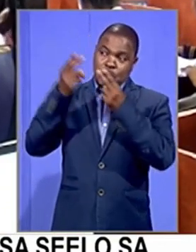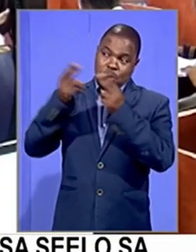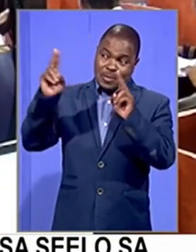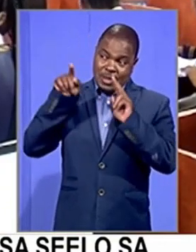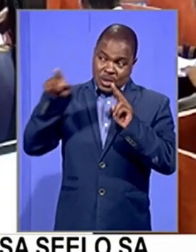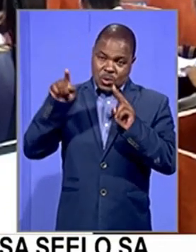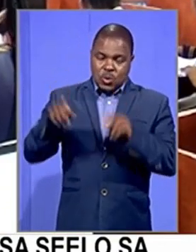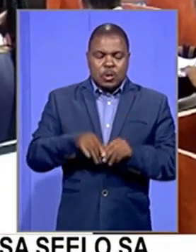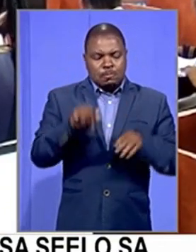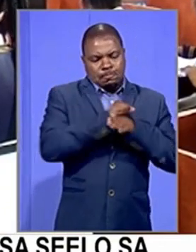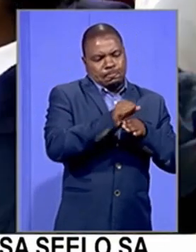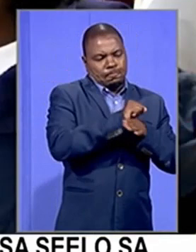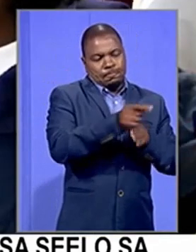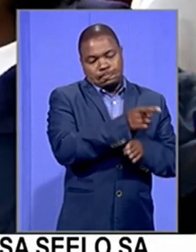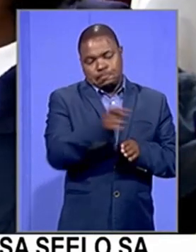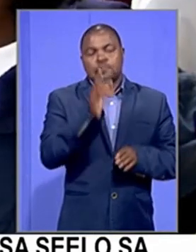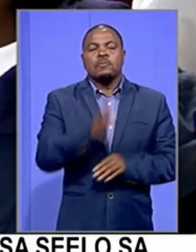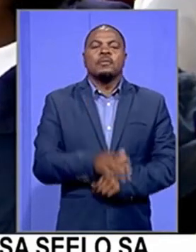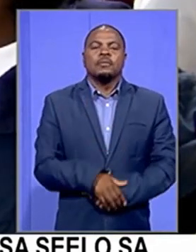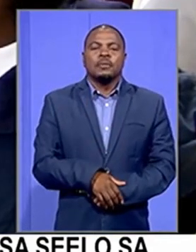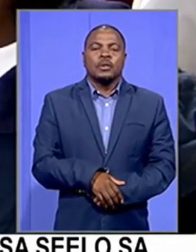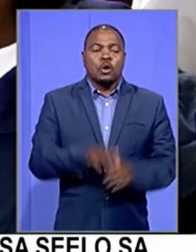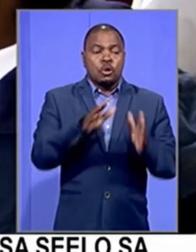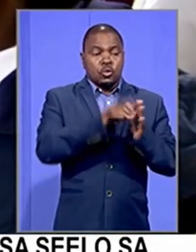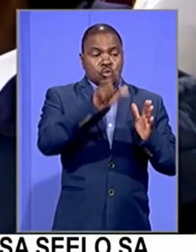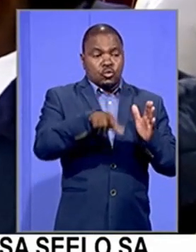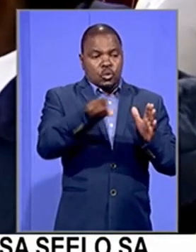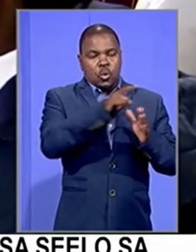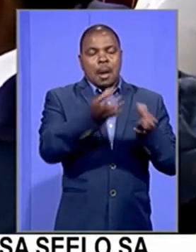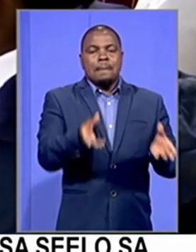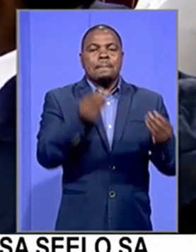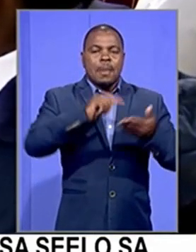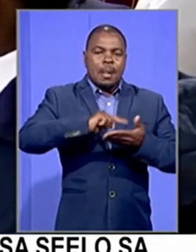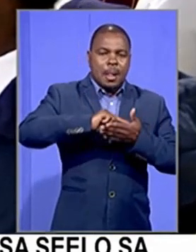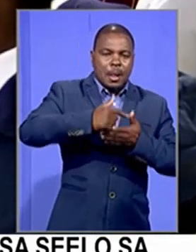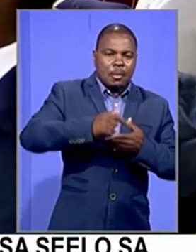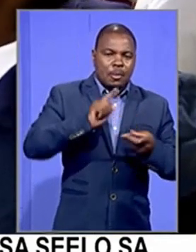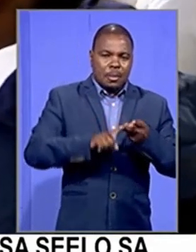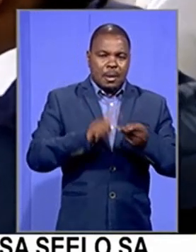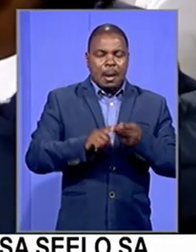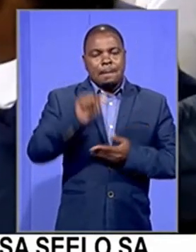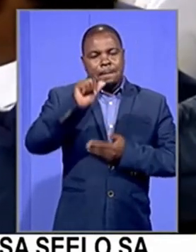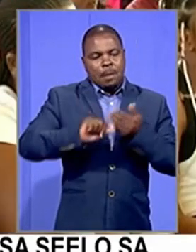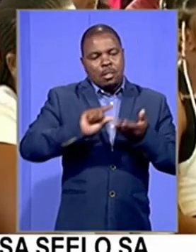tlo abalana ka tlhatlo yeo. Baithuti ba tlo kgotša di-laptop le tefelo ya kgwedi ka